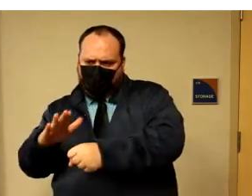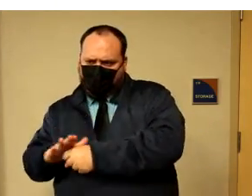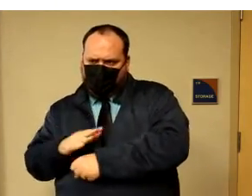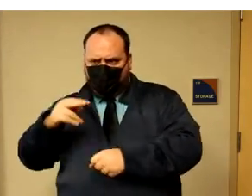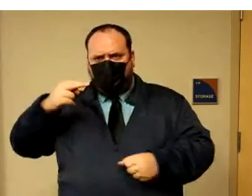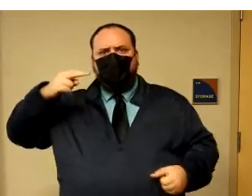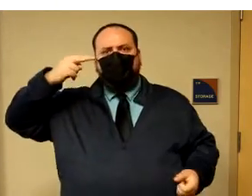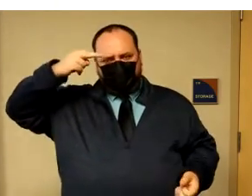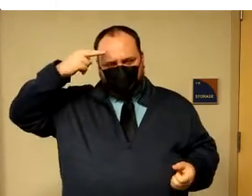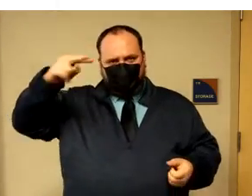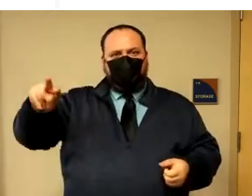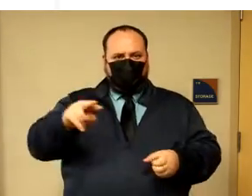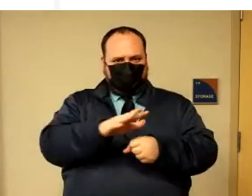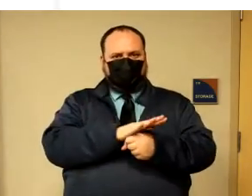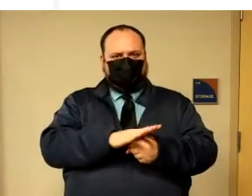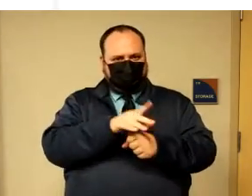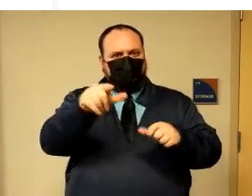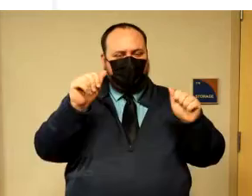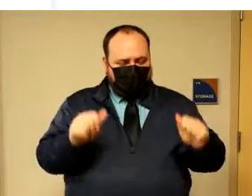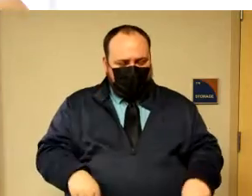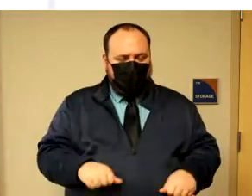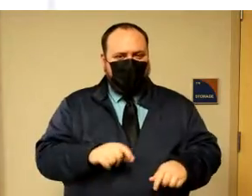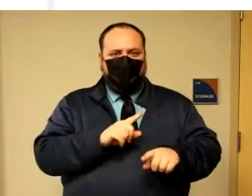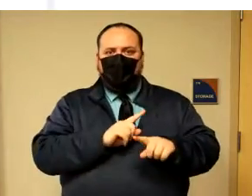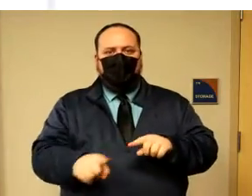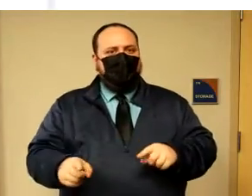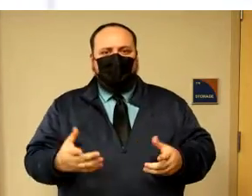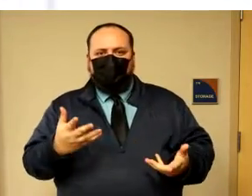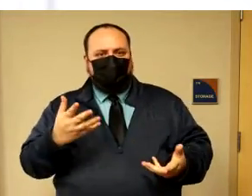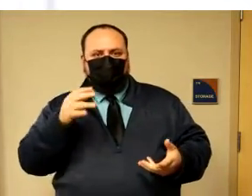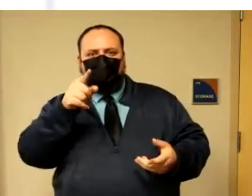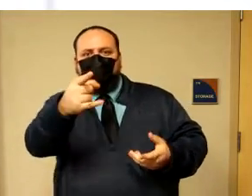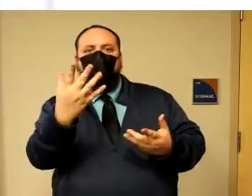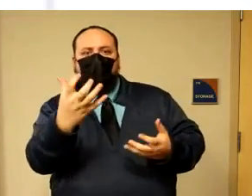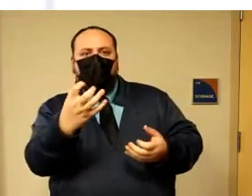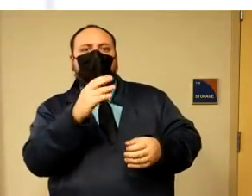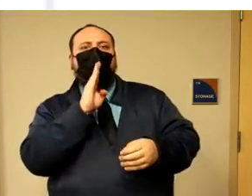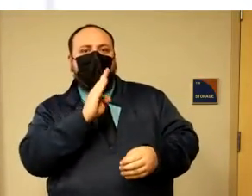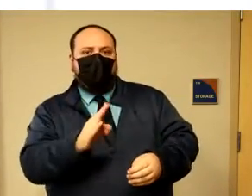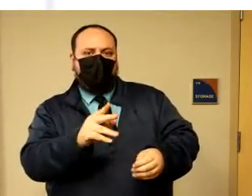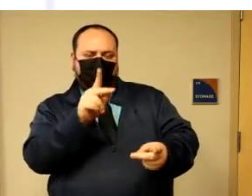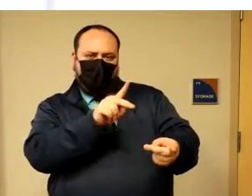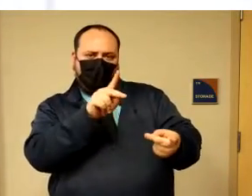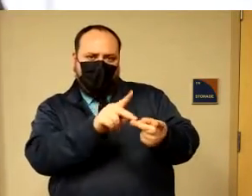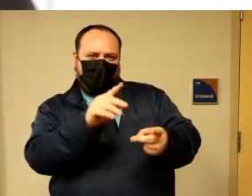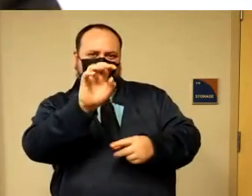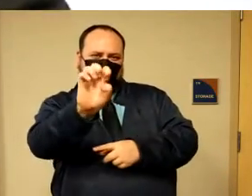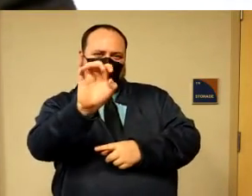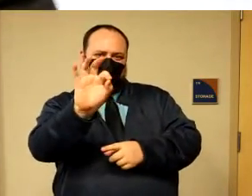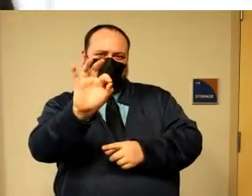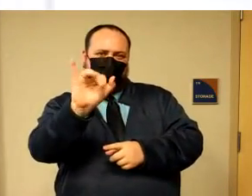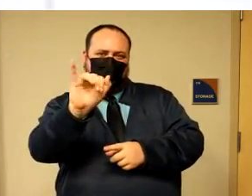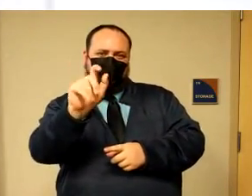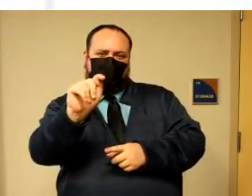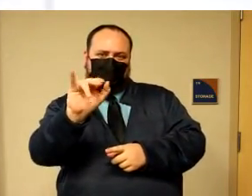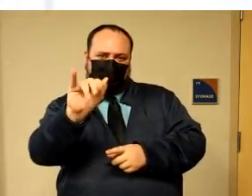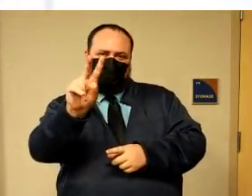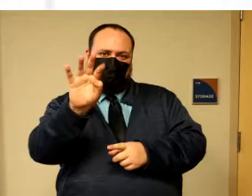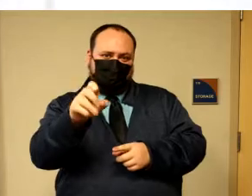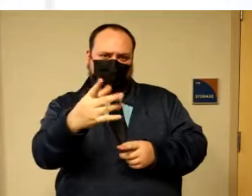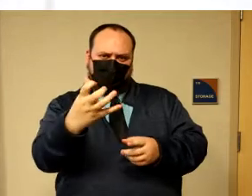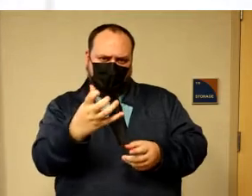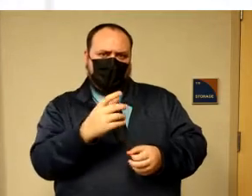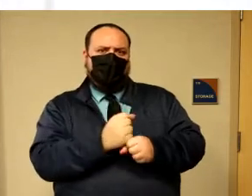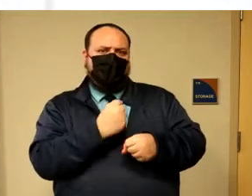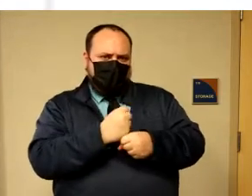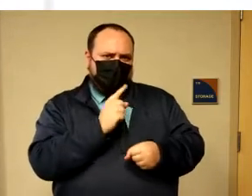not effective. And the key word in redistricting is effective districts. That's what we were looking for,